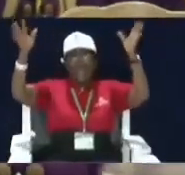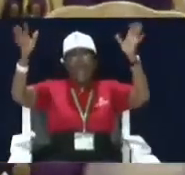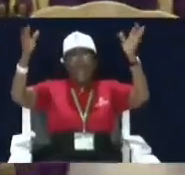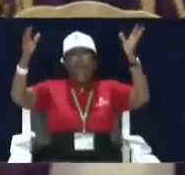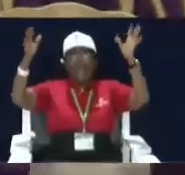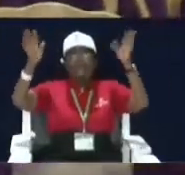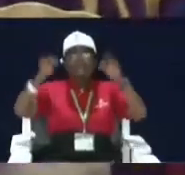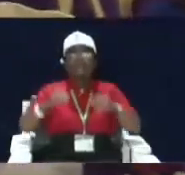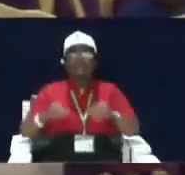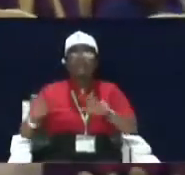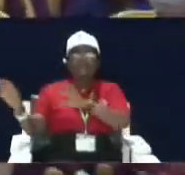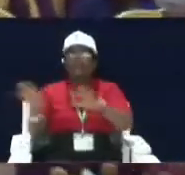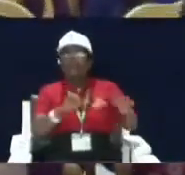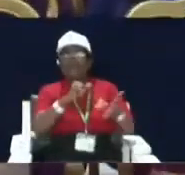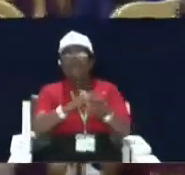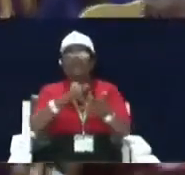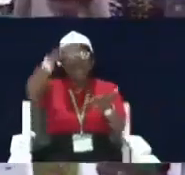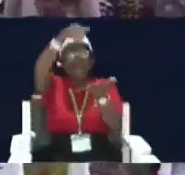Do it again.